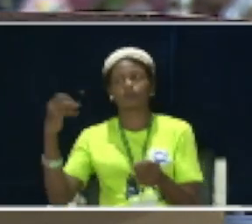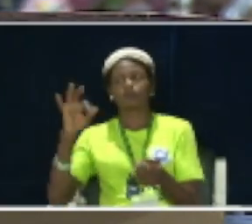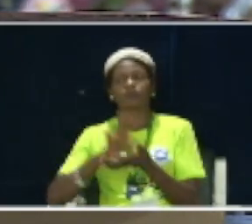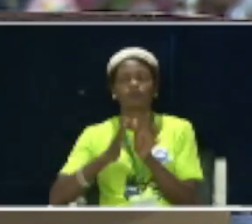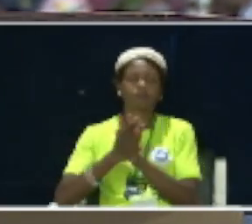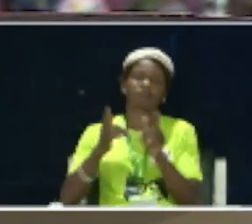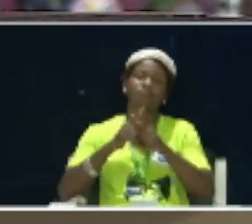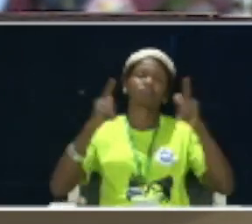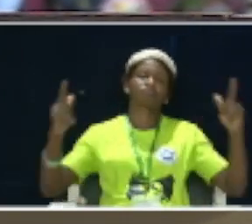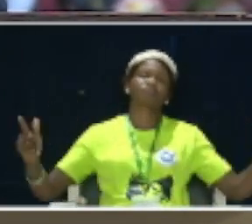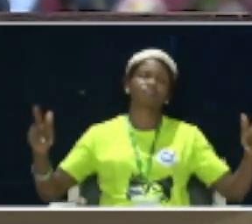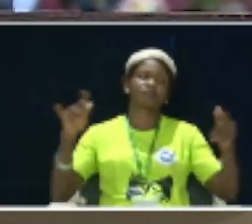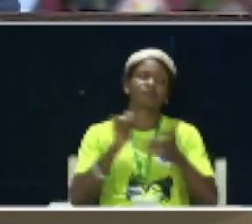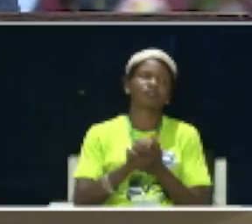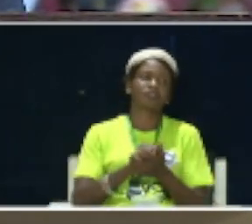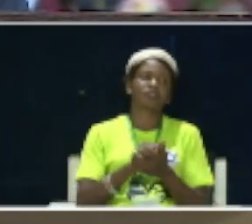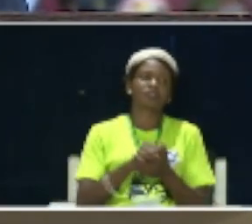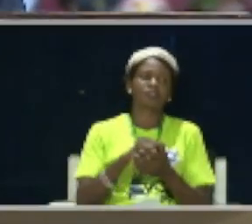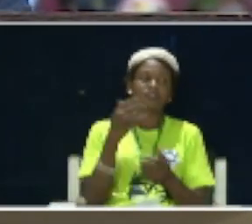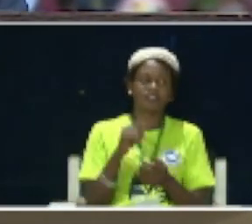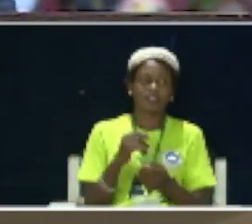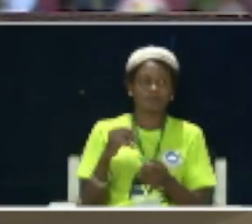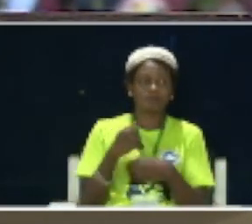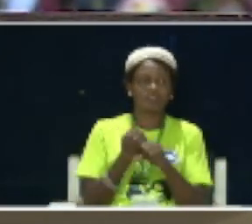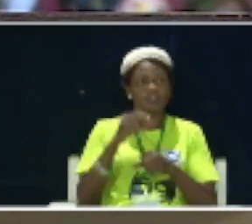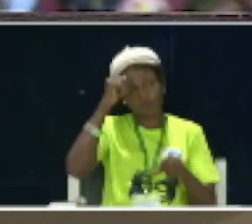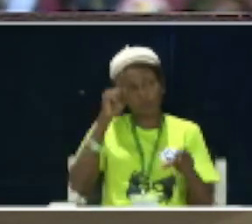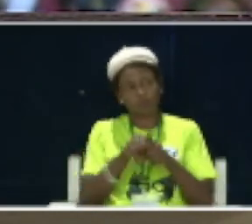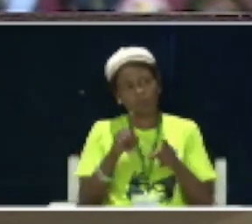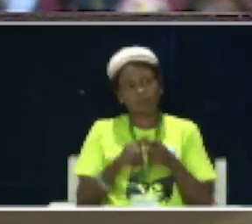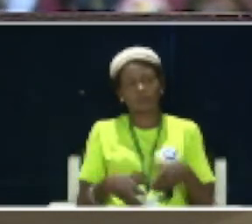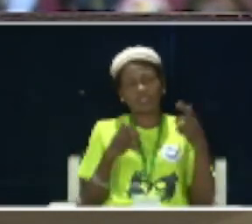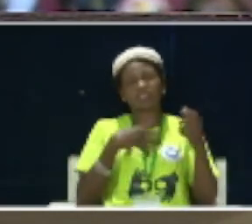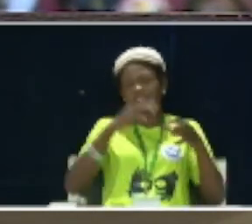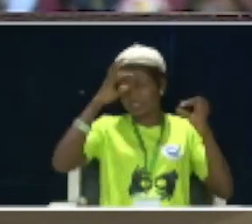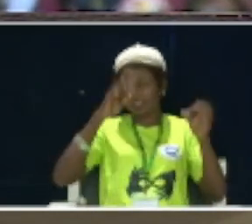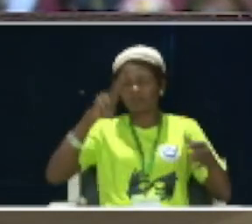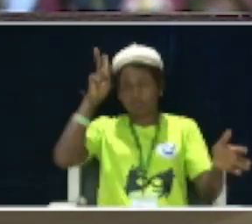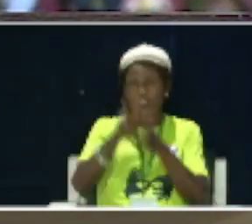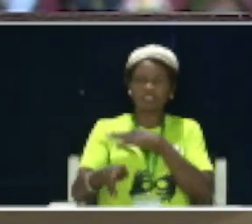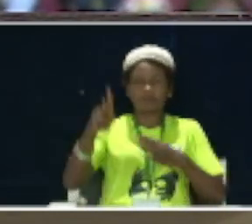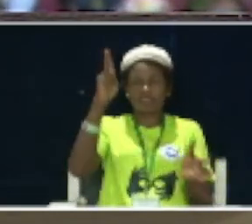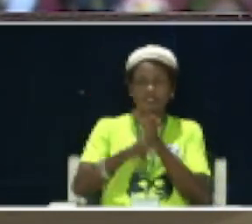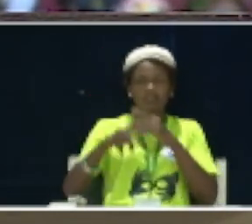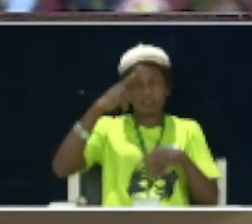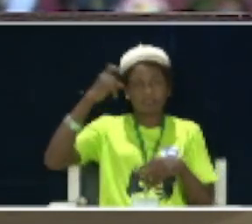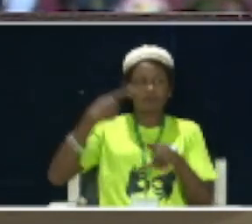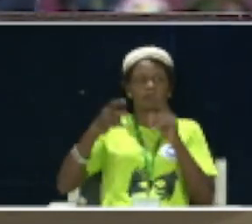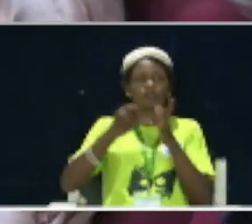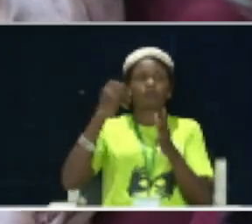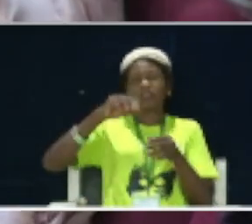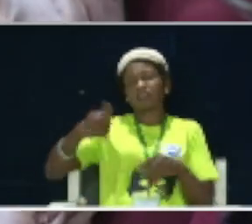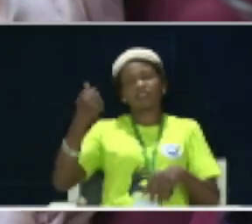becoming great that heightened the bitterness of his brothers, that they said, we will kill him and kill the dream. But it was another